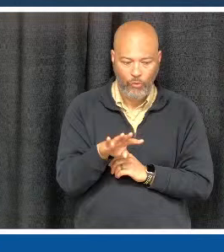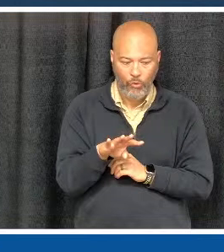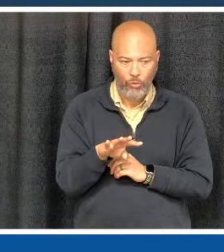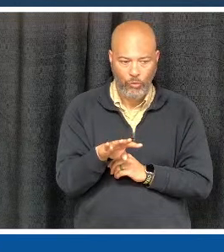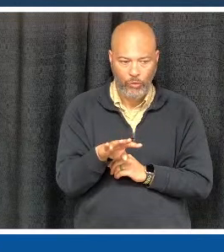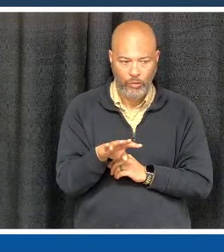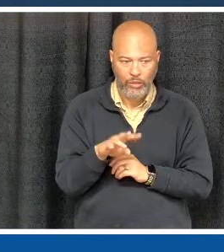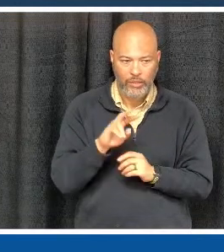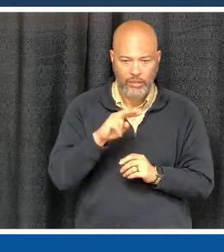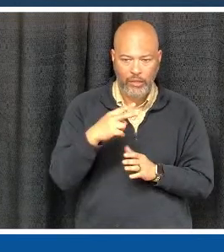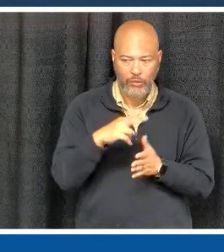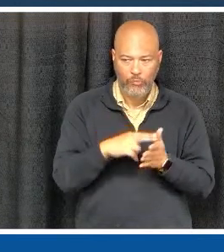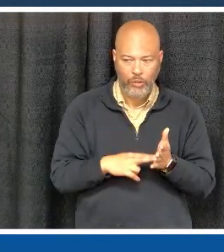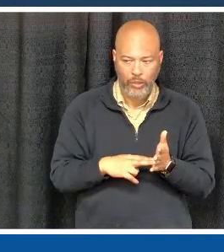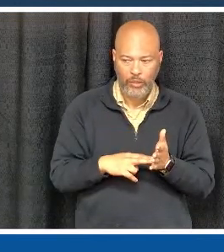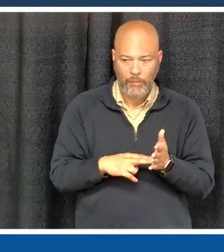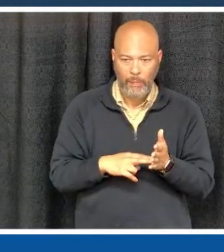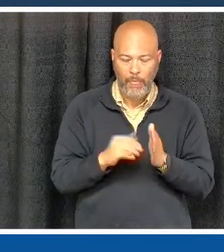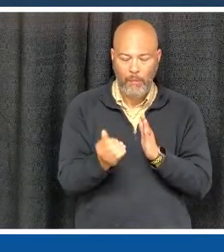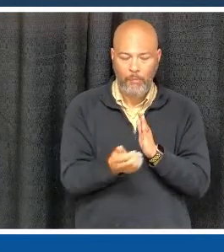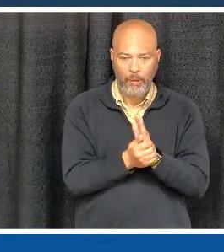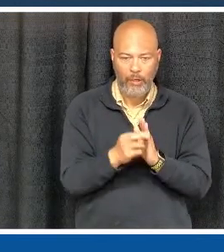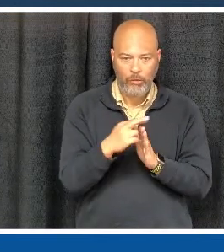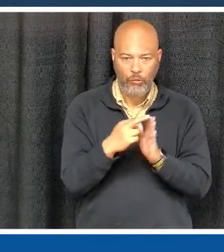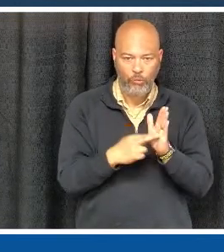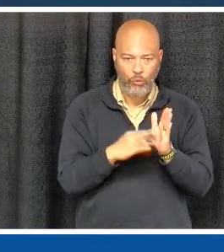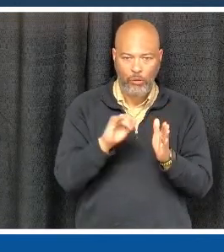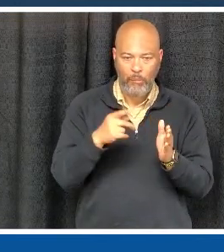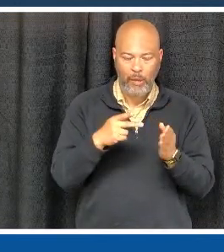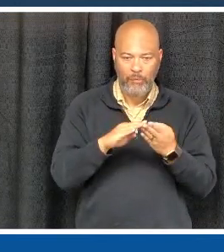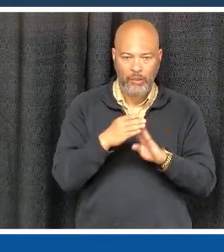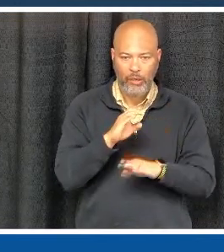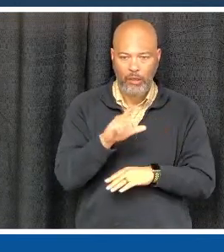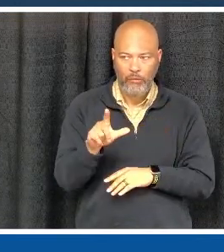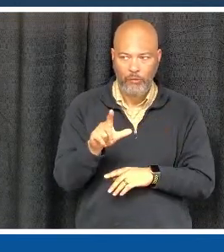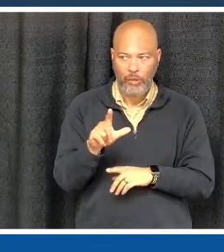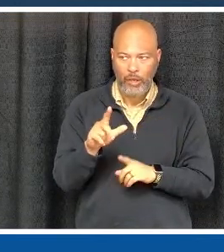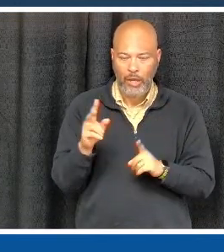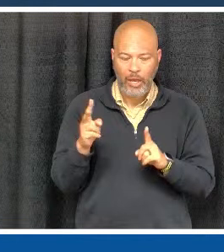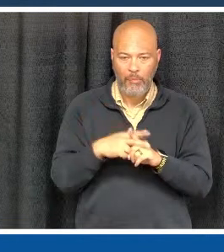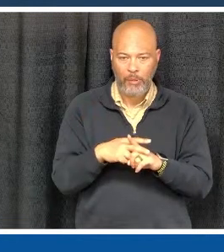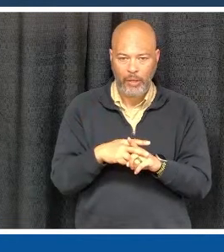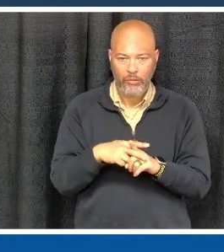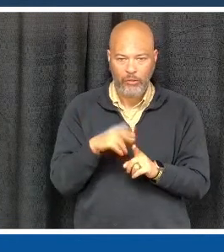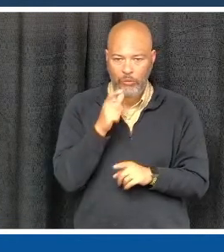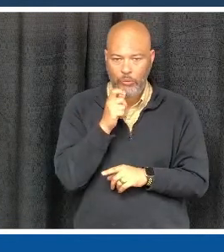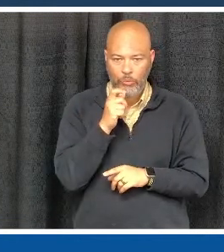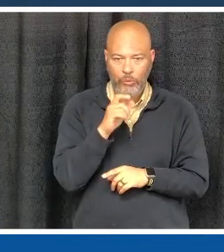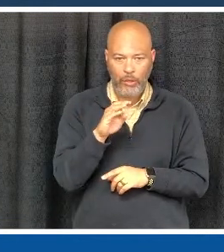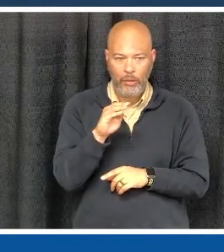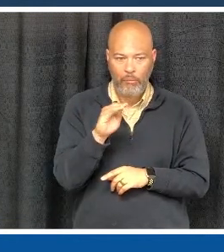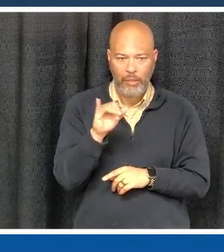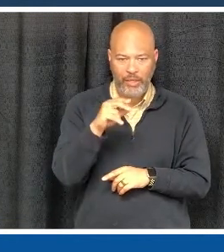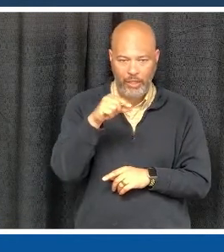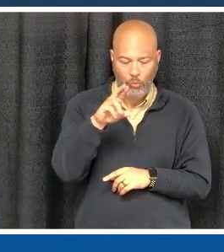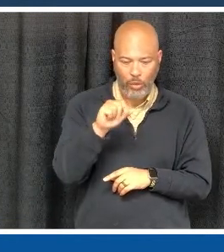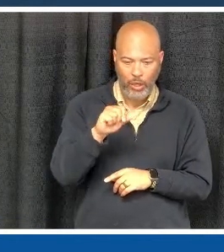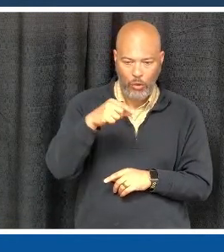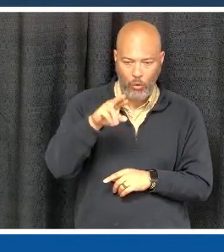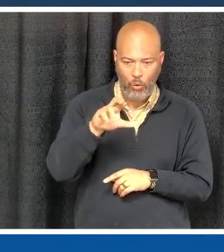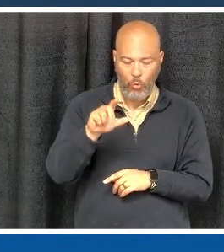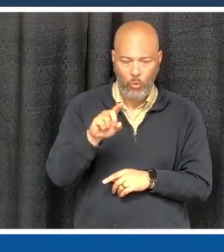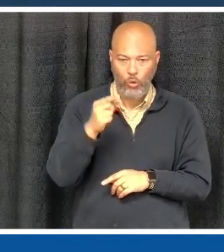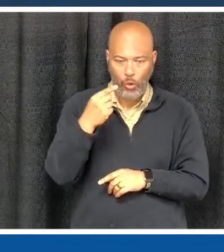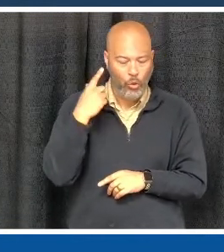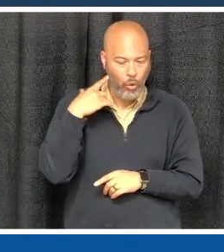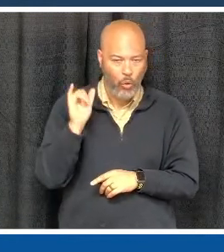2023-24, second reading, amending the zoning ordinance and map of the city of Clarksville, application of Maniqua Gold for zone change